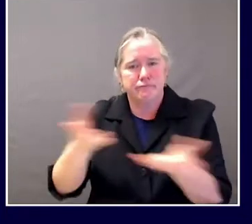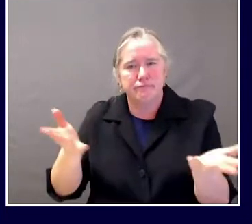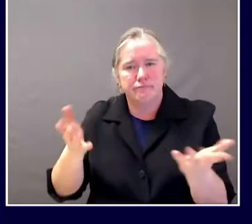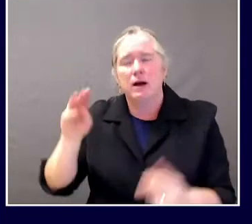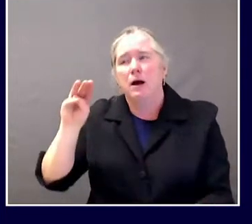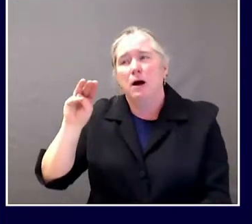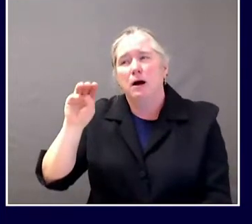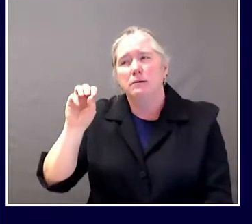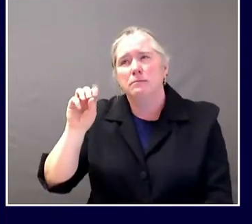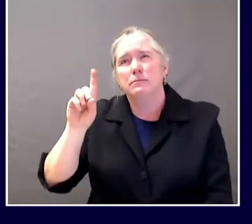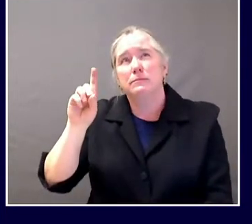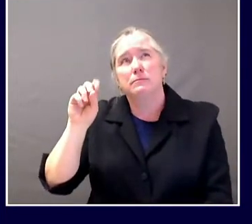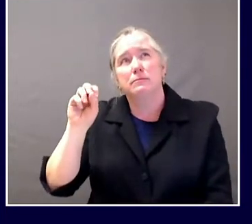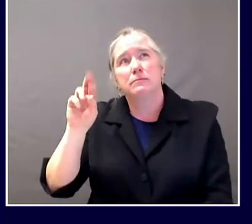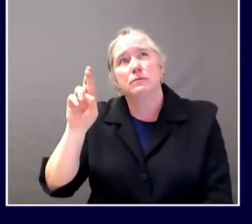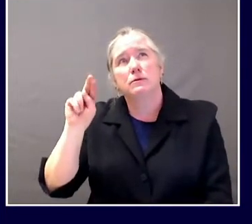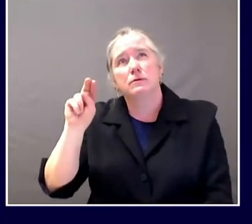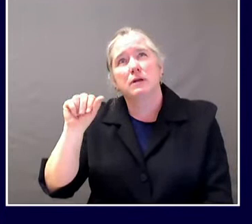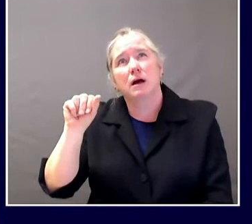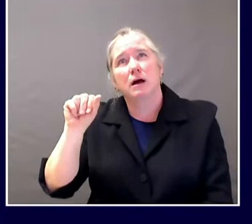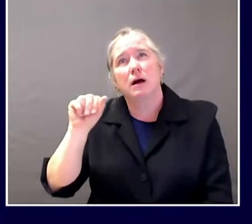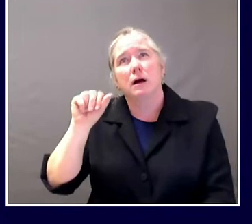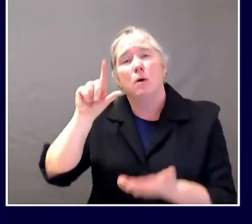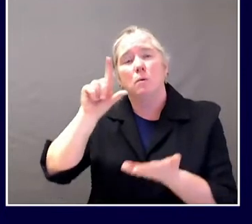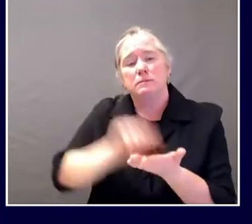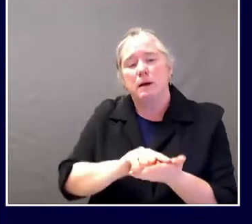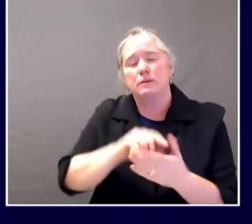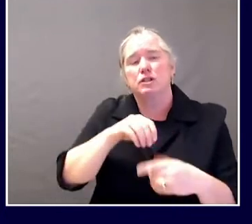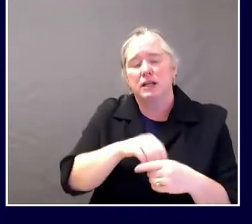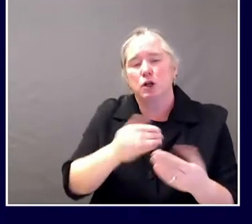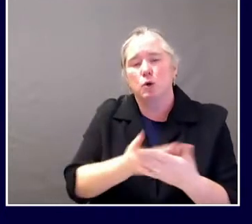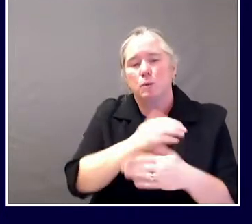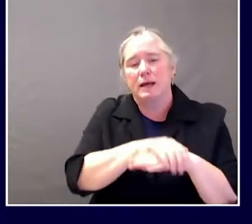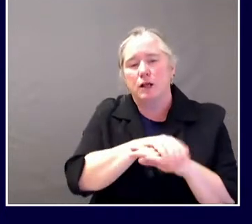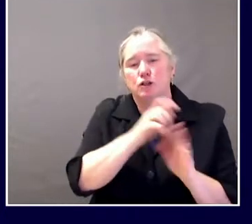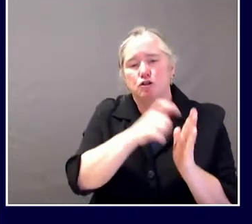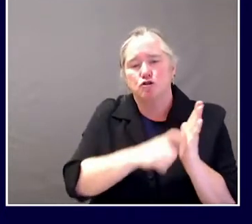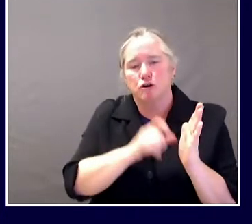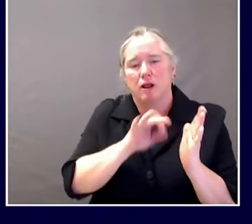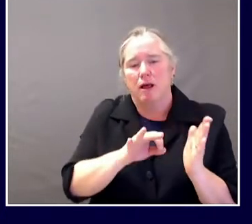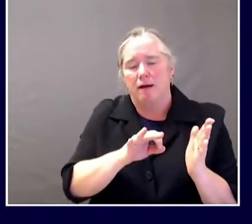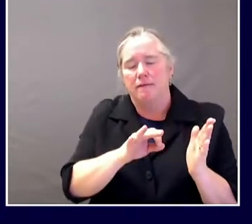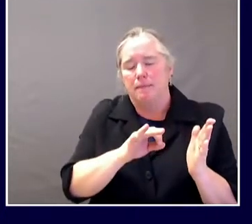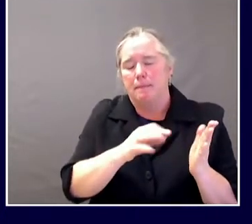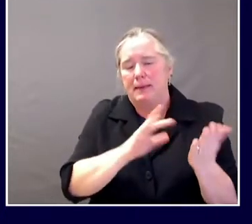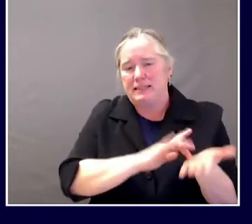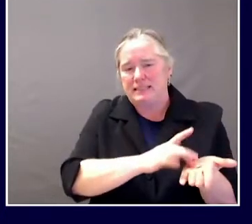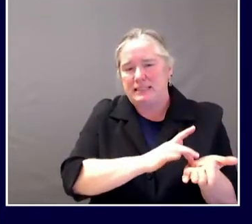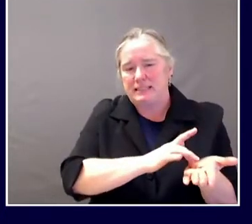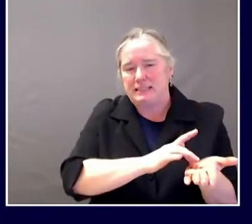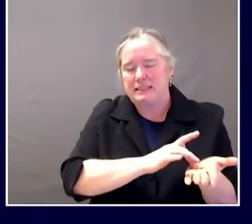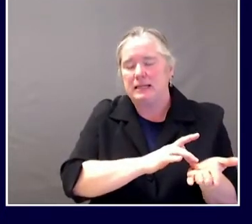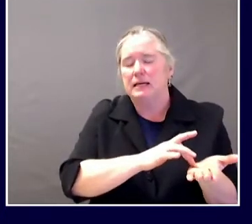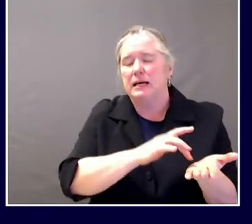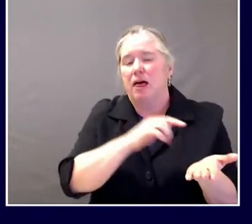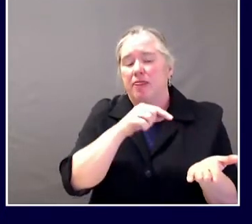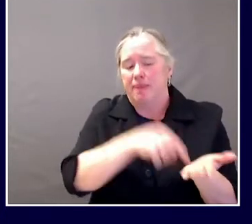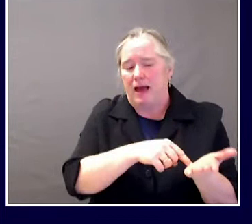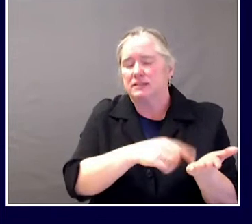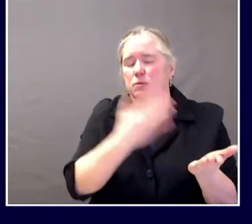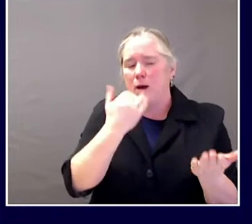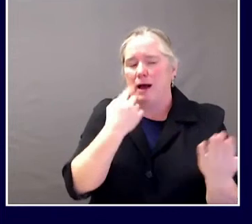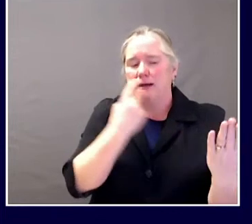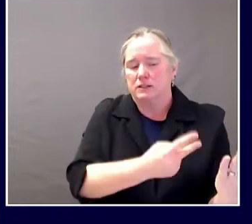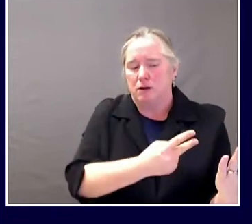one was actually published in the New England Journal of Medicine, which is why I'm familiar with that one. I don't know that number for